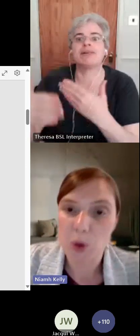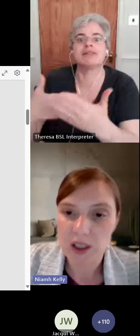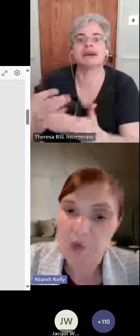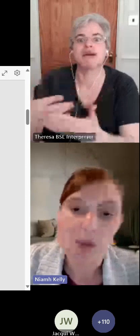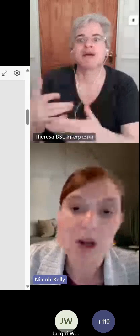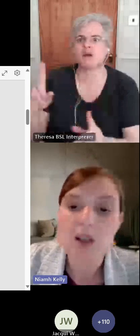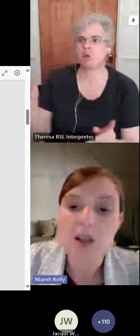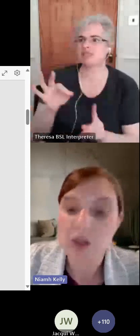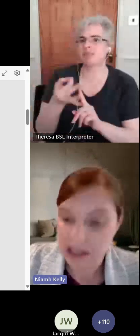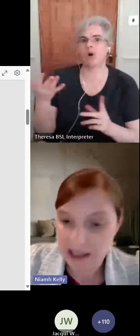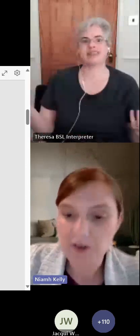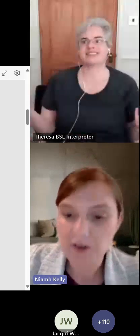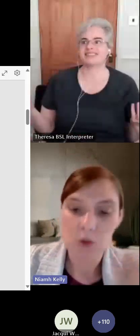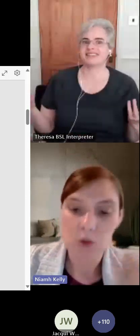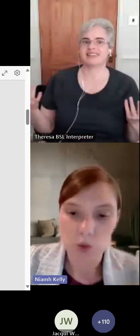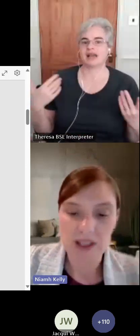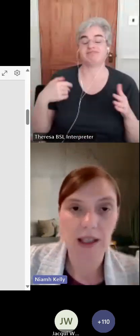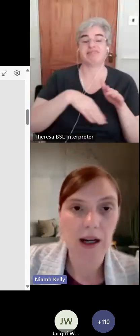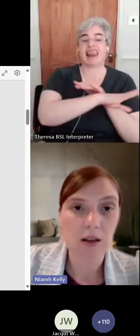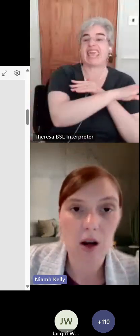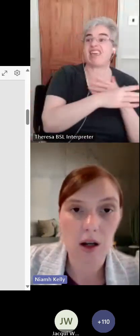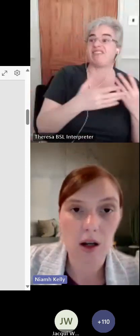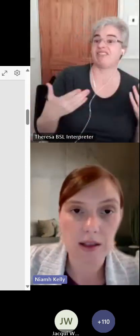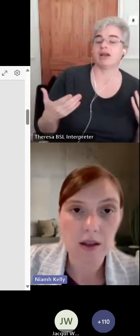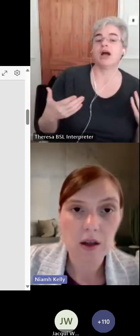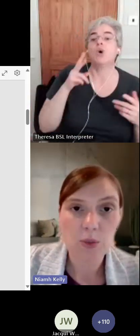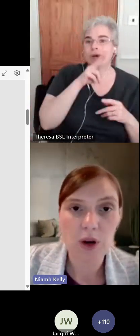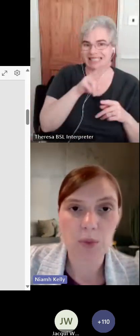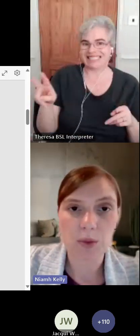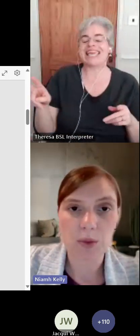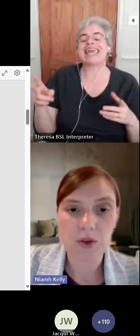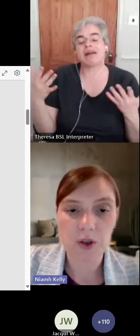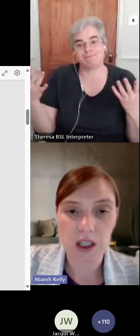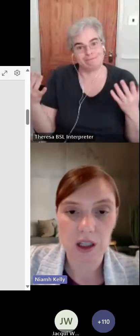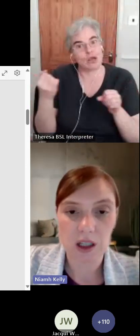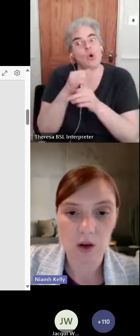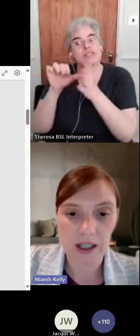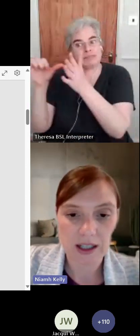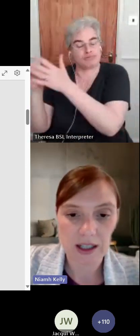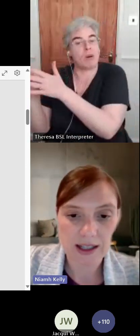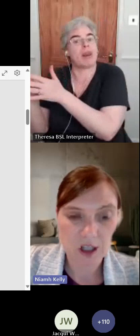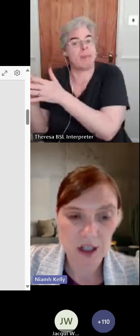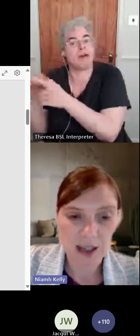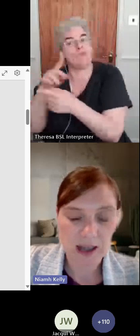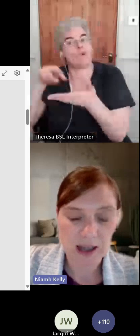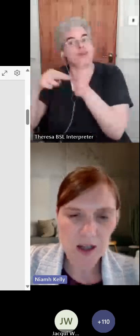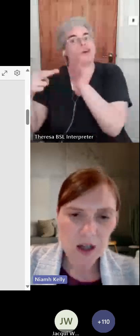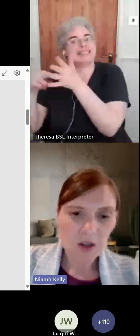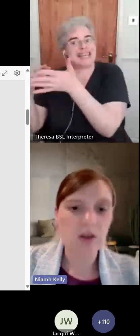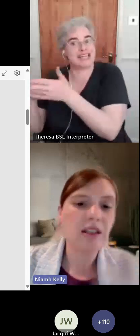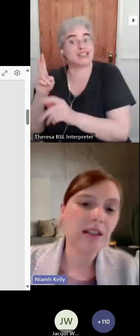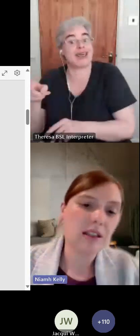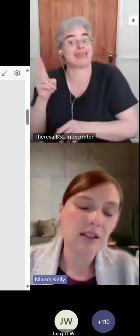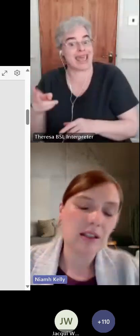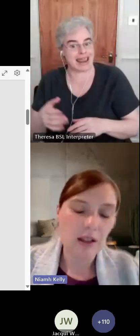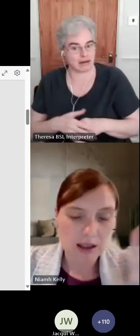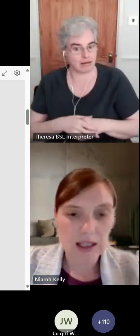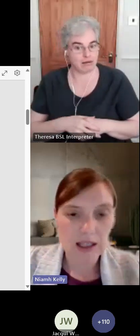well, what's the point? Maybe I'll just leave. We see that causes problems for the organization again.